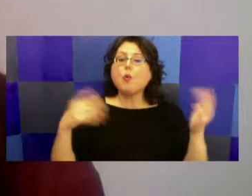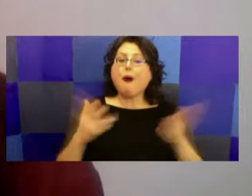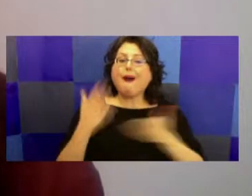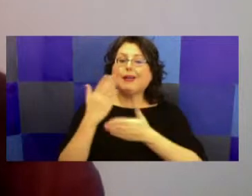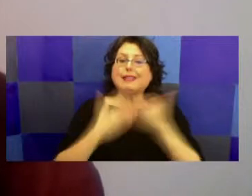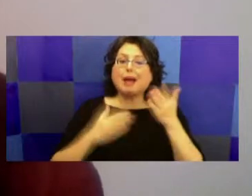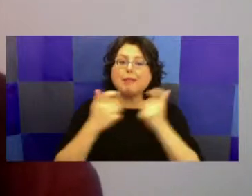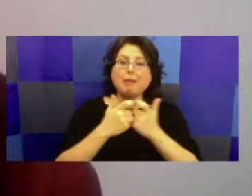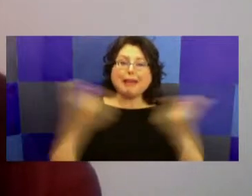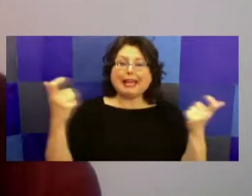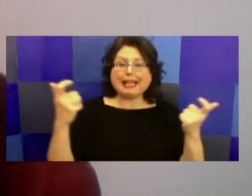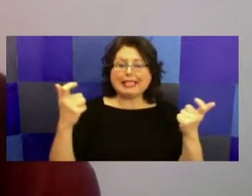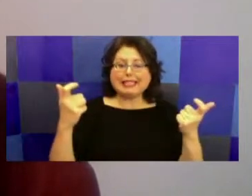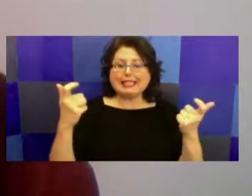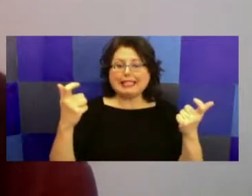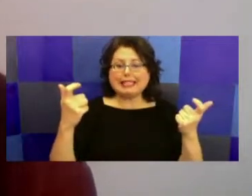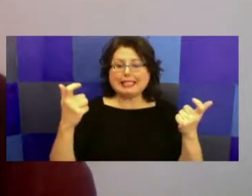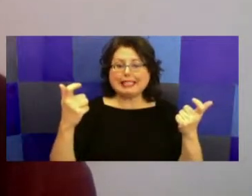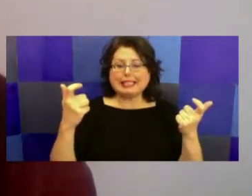biggest,